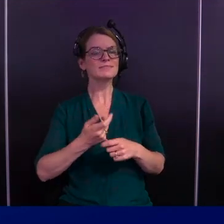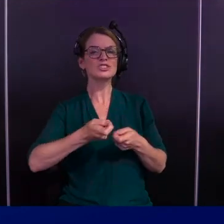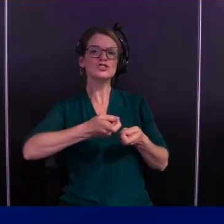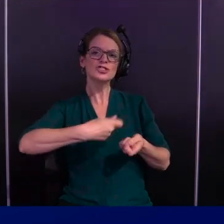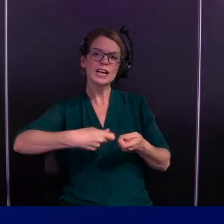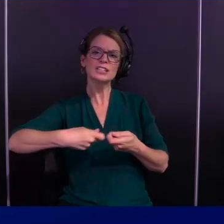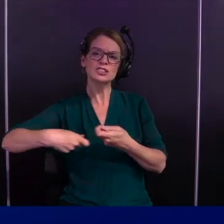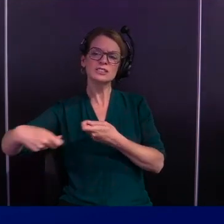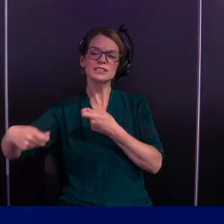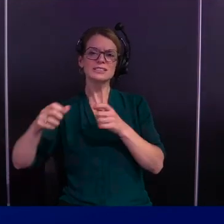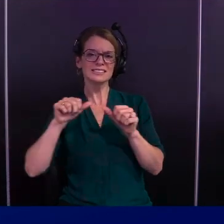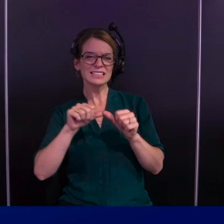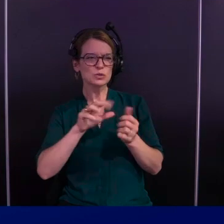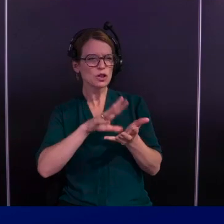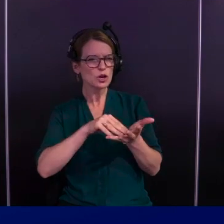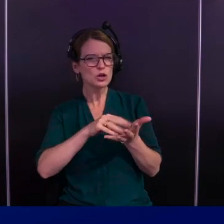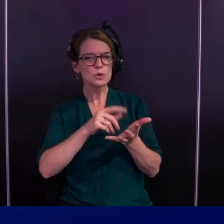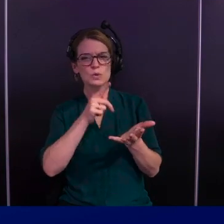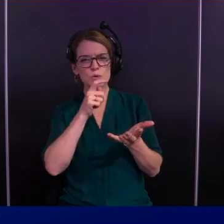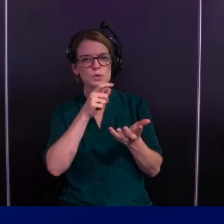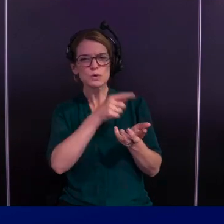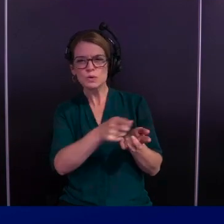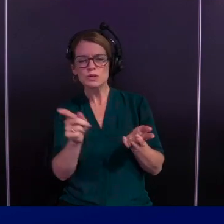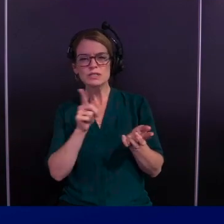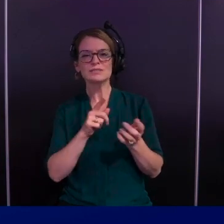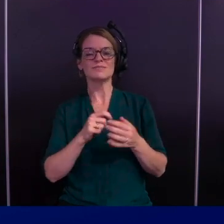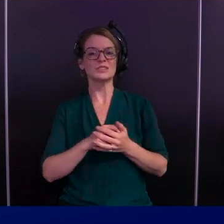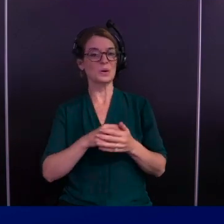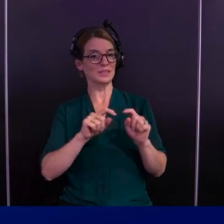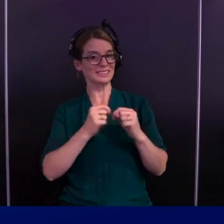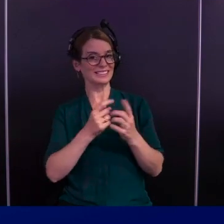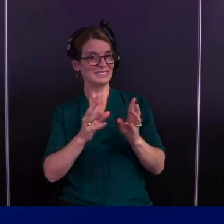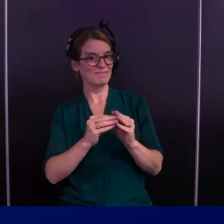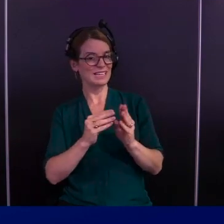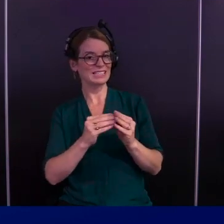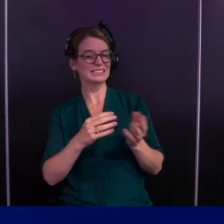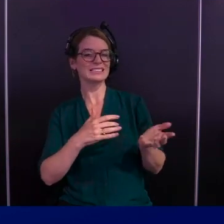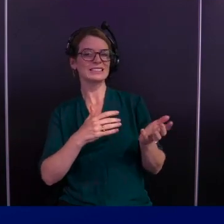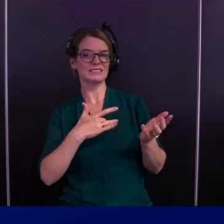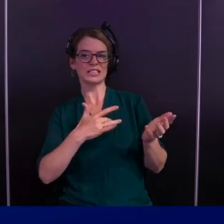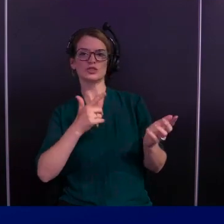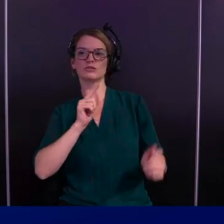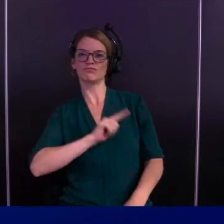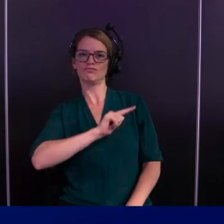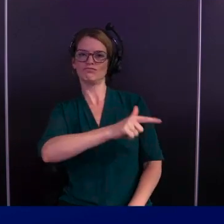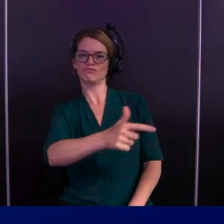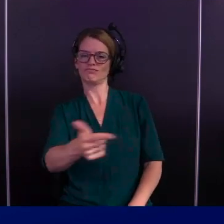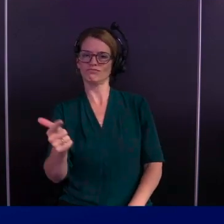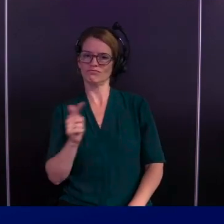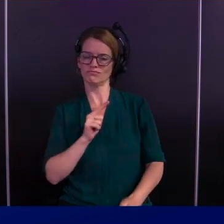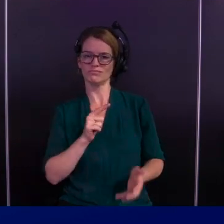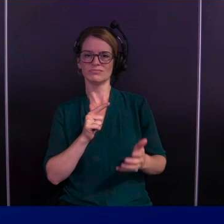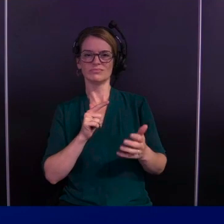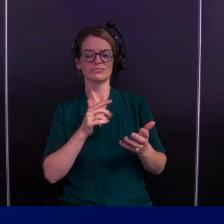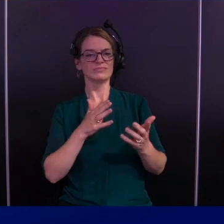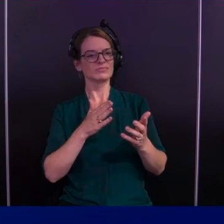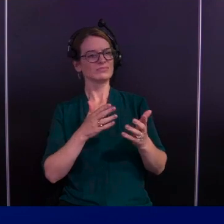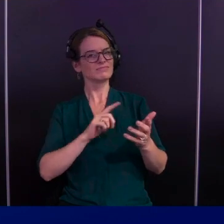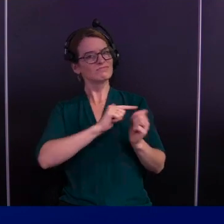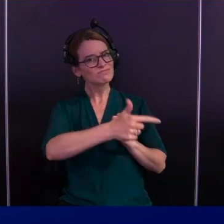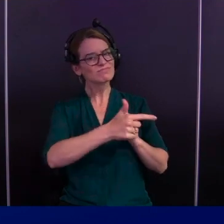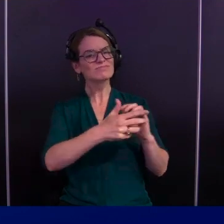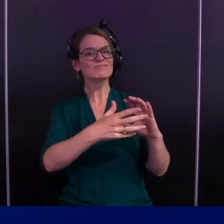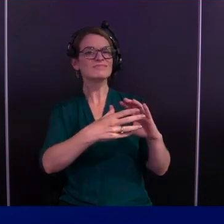us to continue to get to know each other just on a rolling basis. So our team calls, we all hear, we take turns, whoever's comfortable sharing their origin story, like